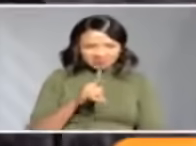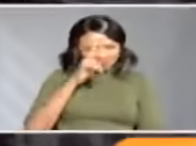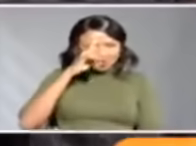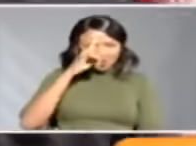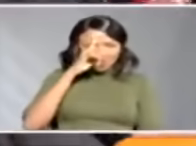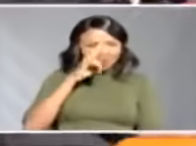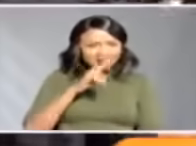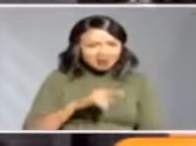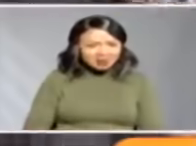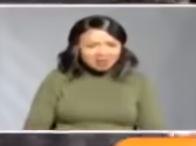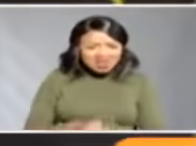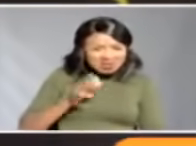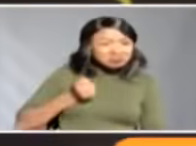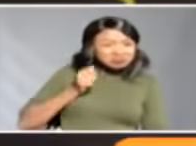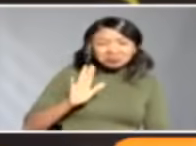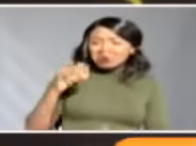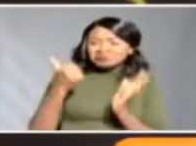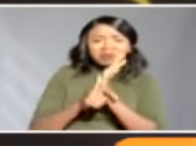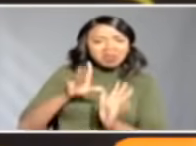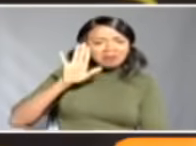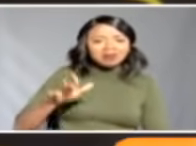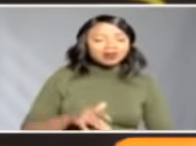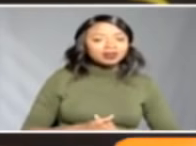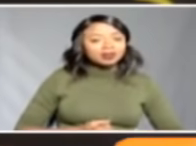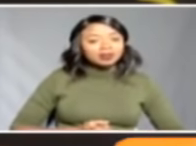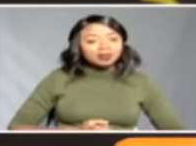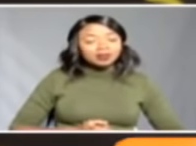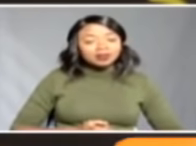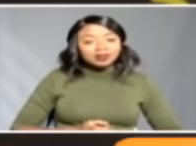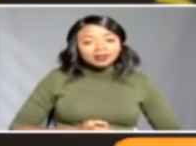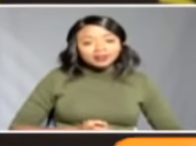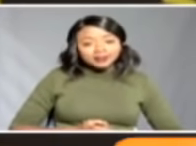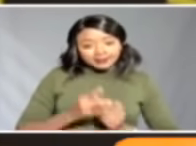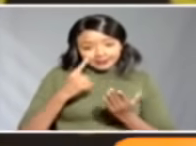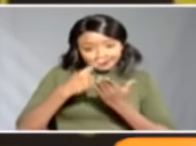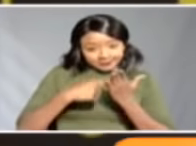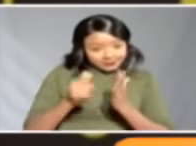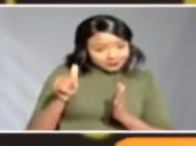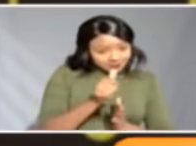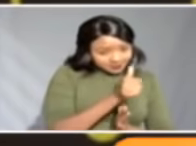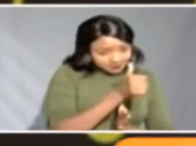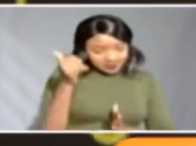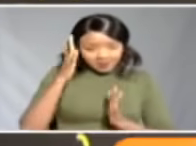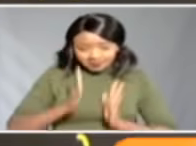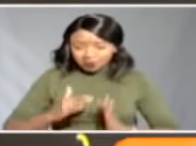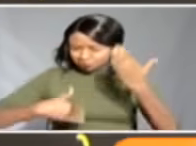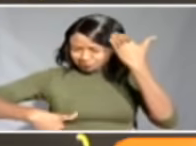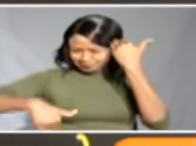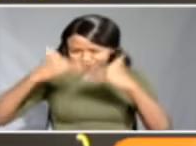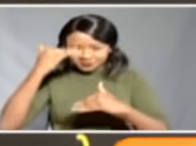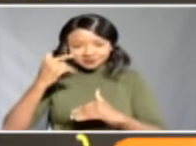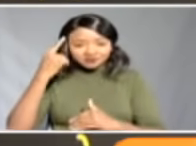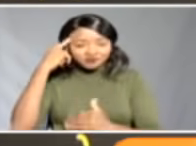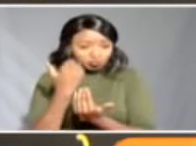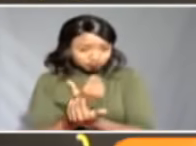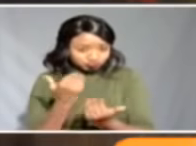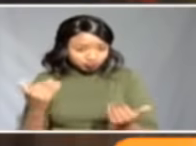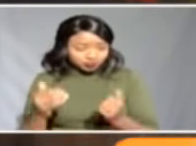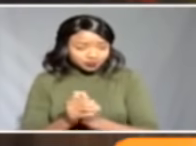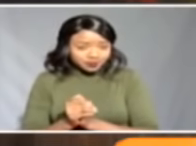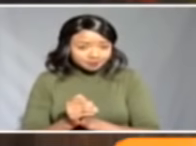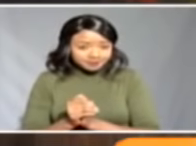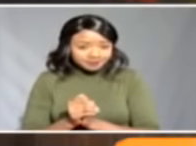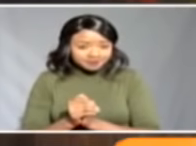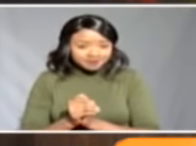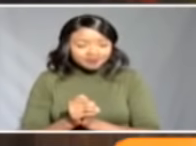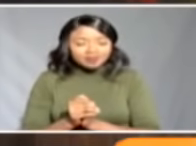Sorry, mother. Yes. We spoke with lawyers specialized on issues touching on minors for practical advice.